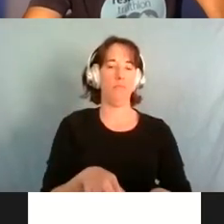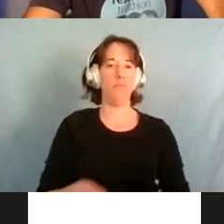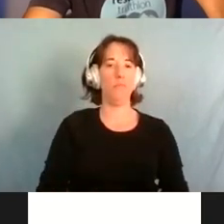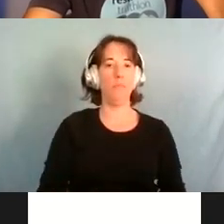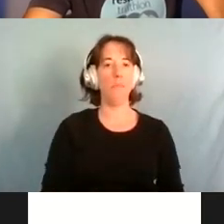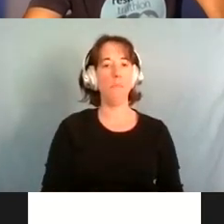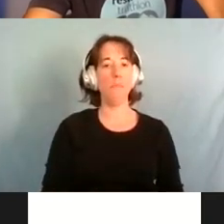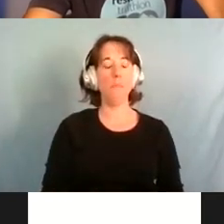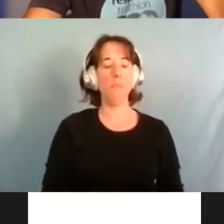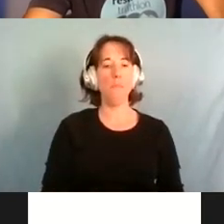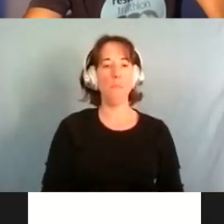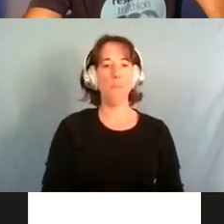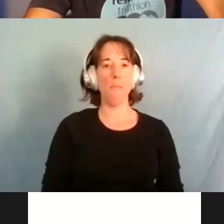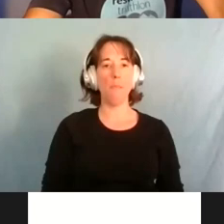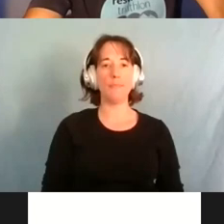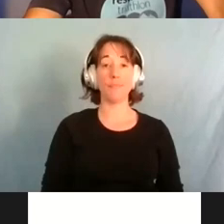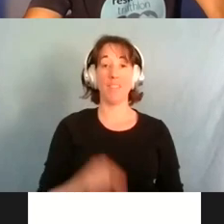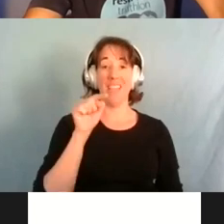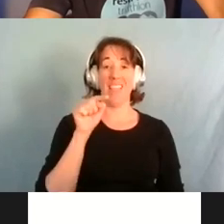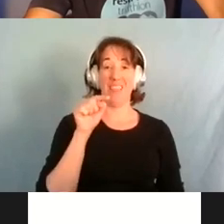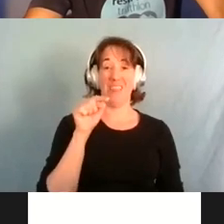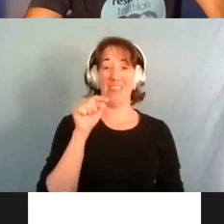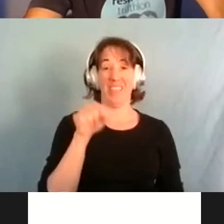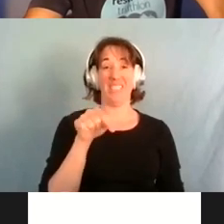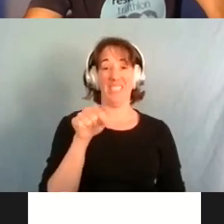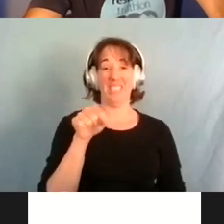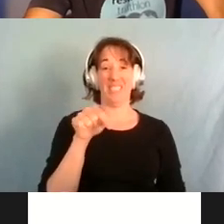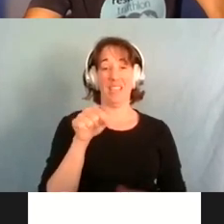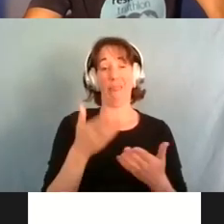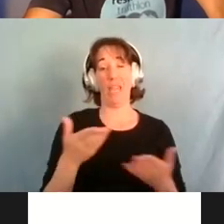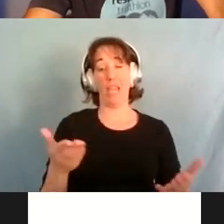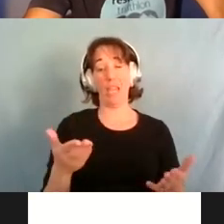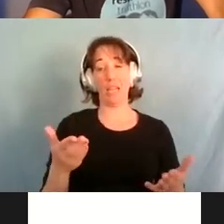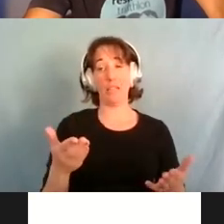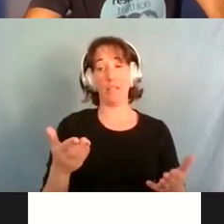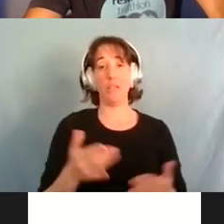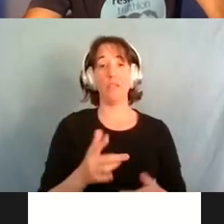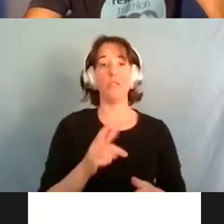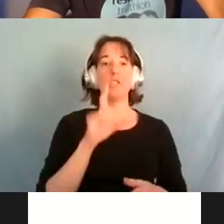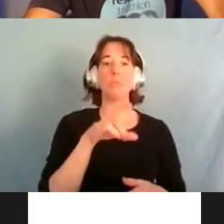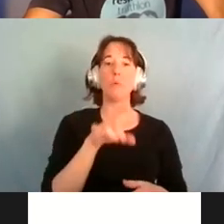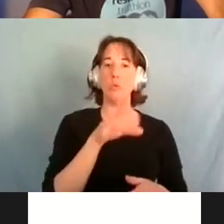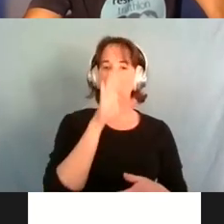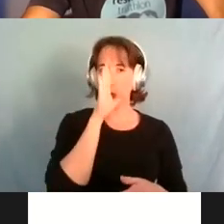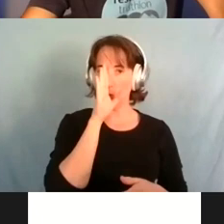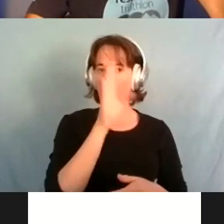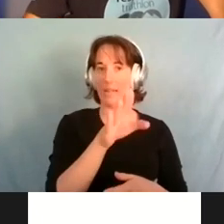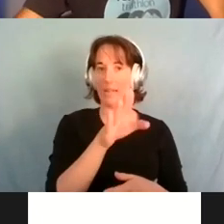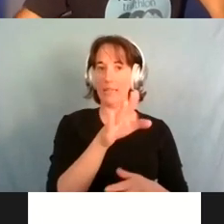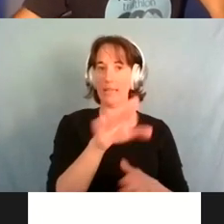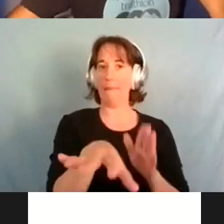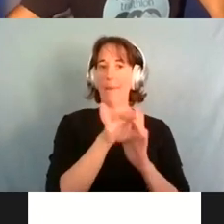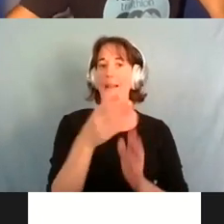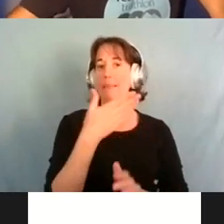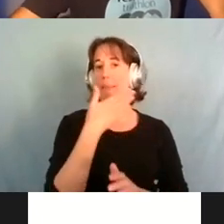This thing is supposed to go directly to the best solution, but since in